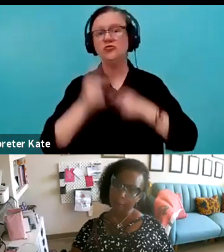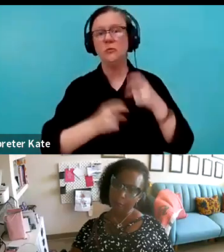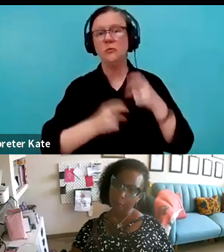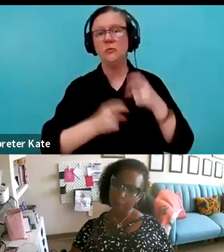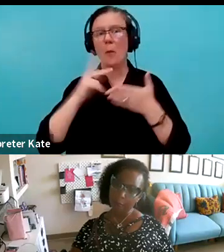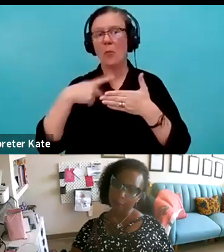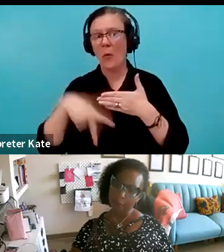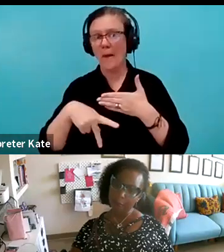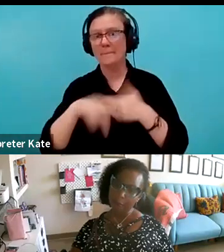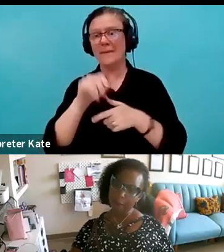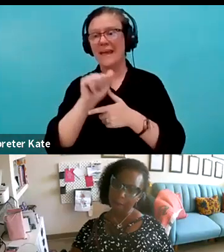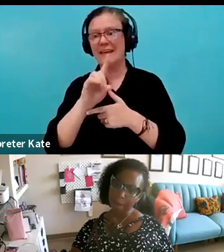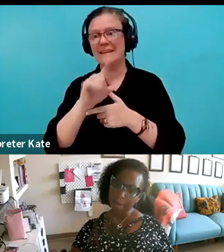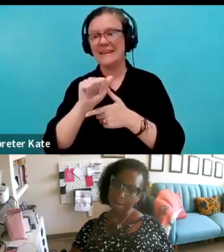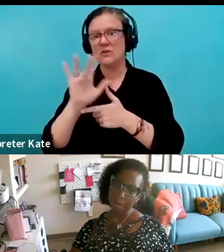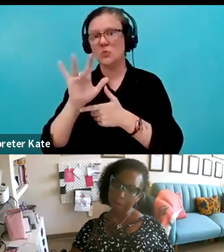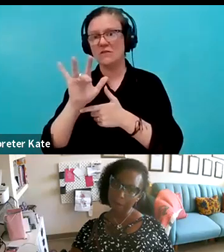program at